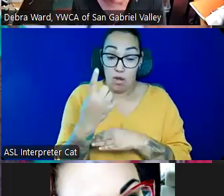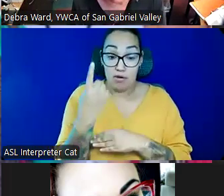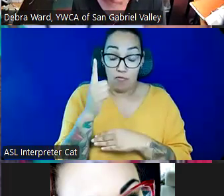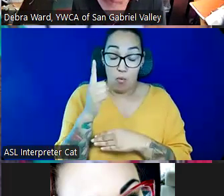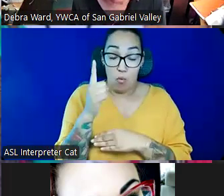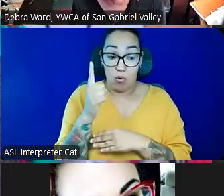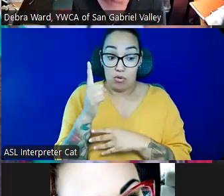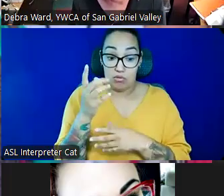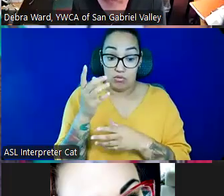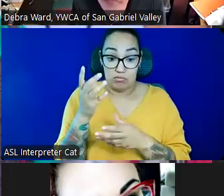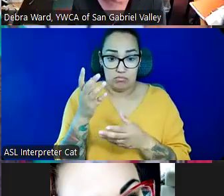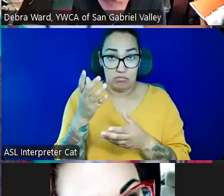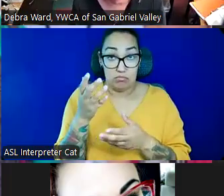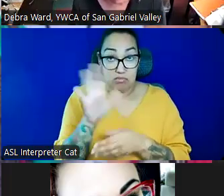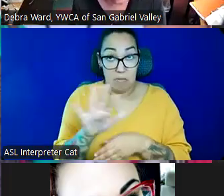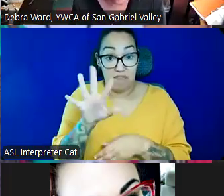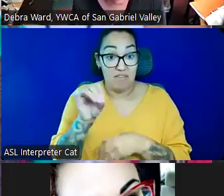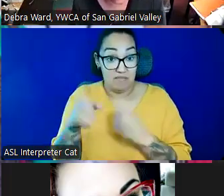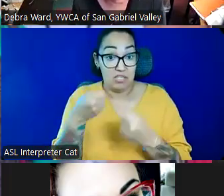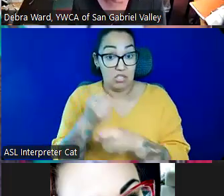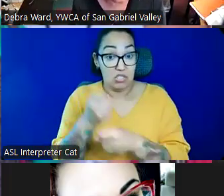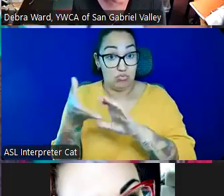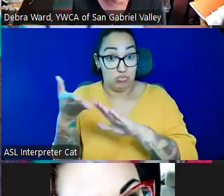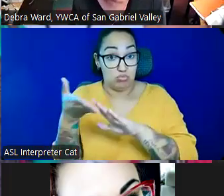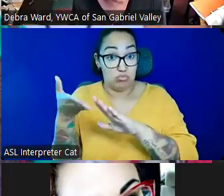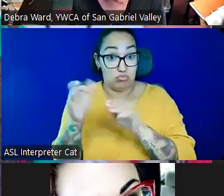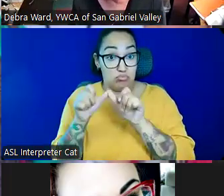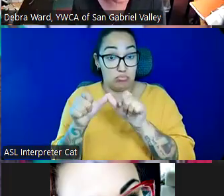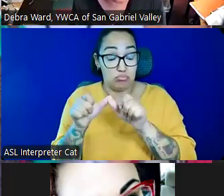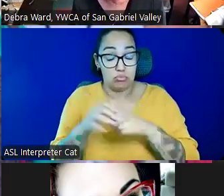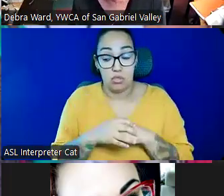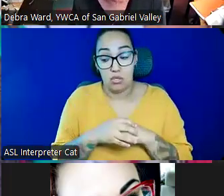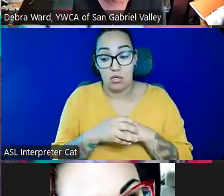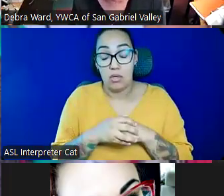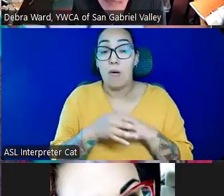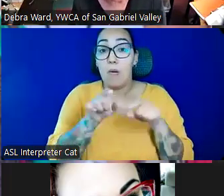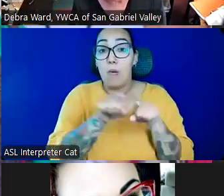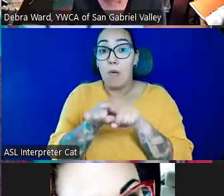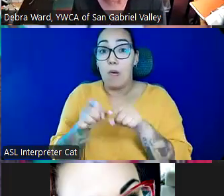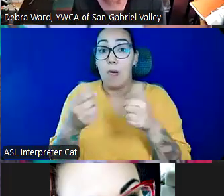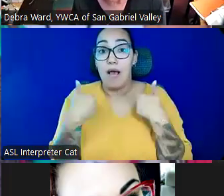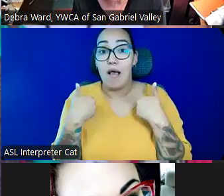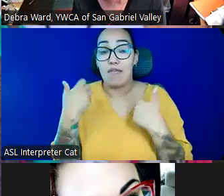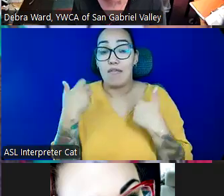or nearly 50 years. And we also have a strong senior services